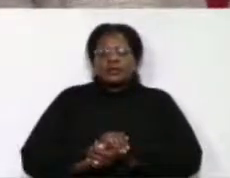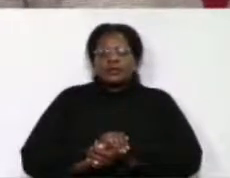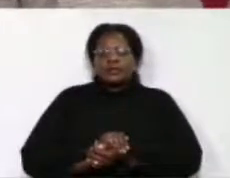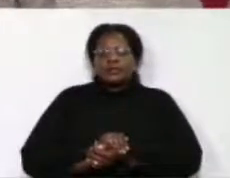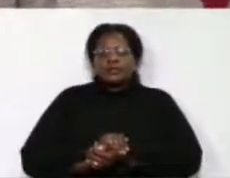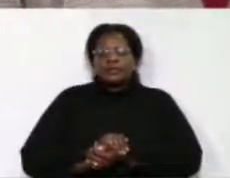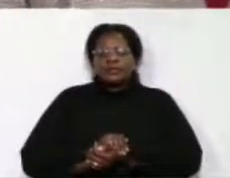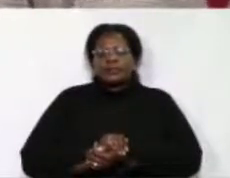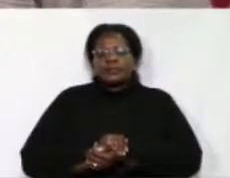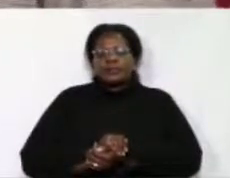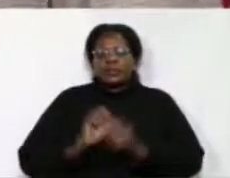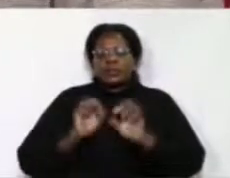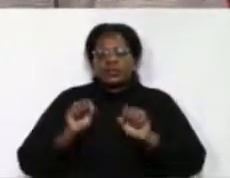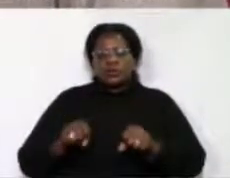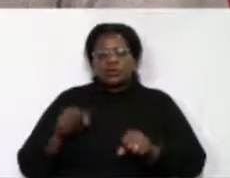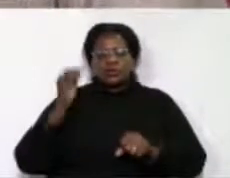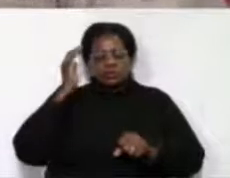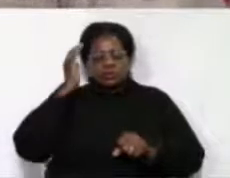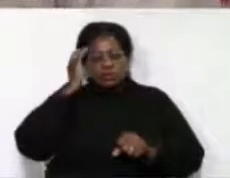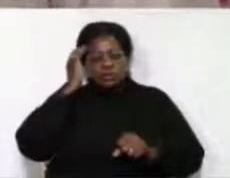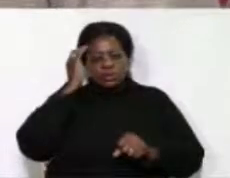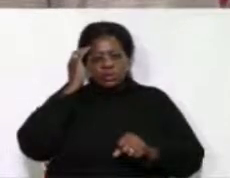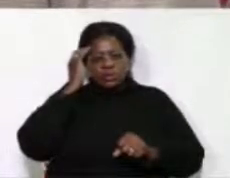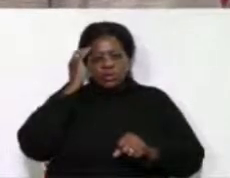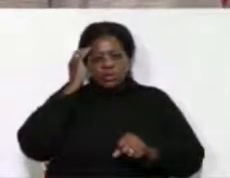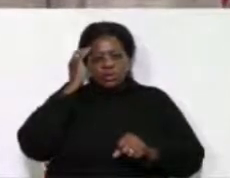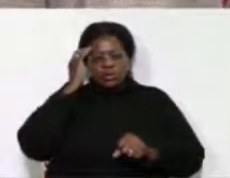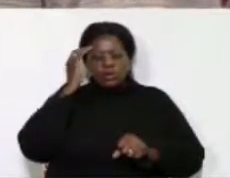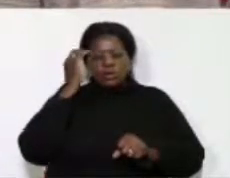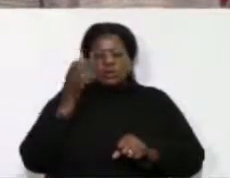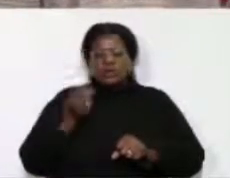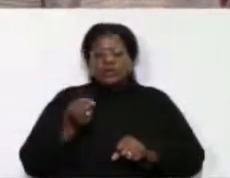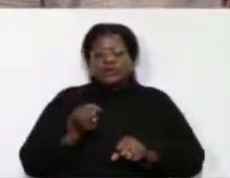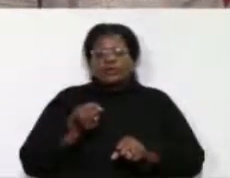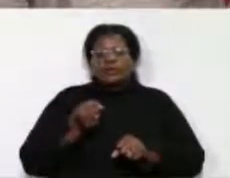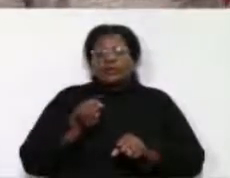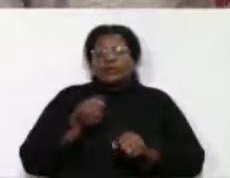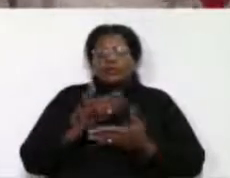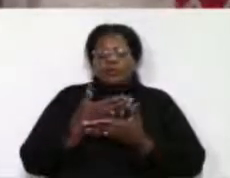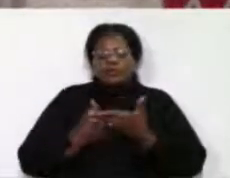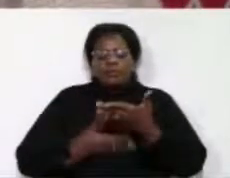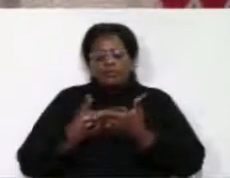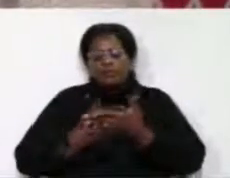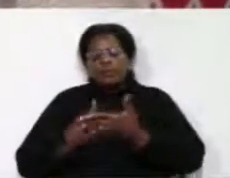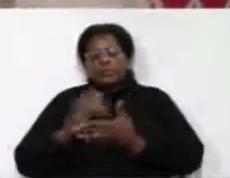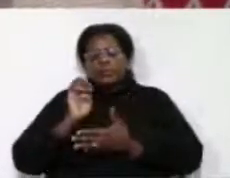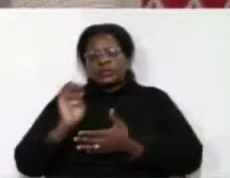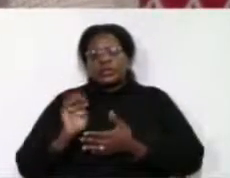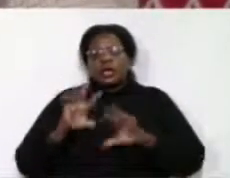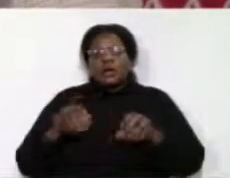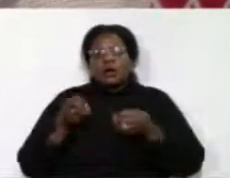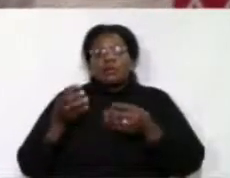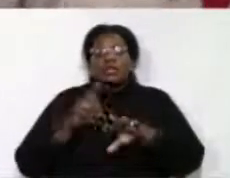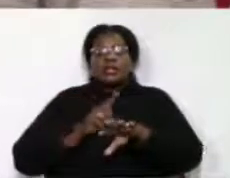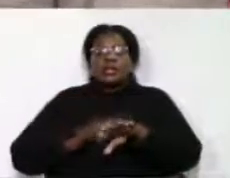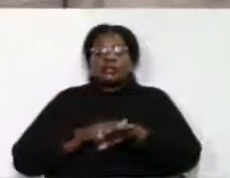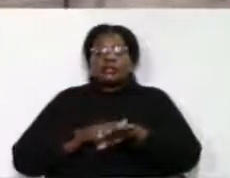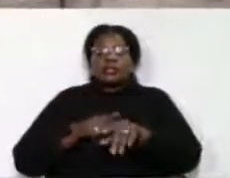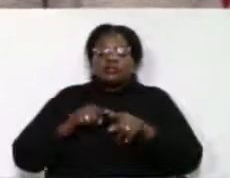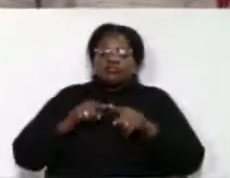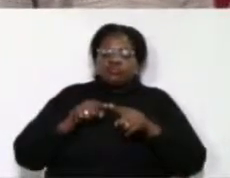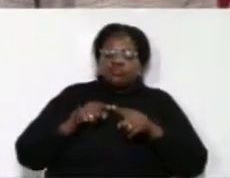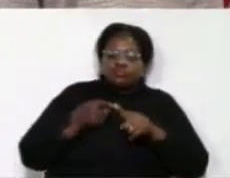gate, you should always keep your receipts, and you should always be calculating how many times did I weld here? How many times did I use